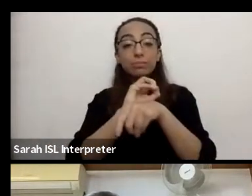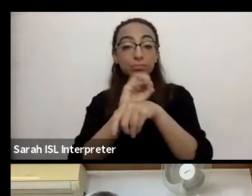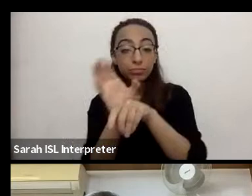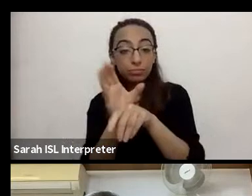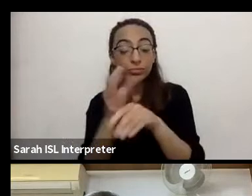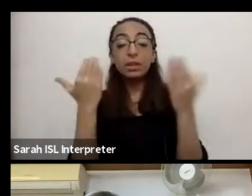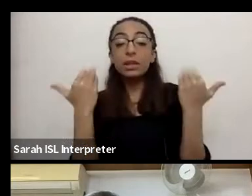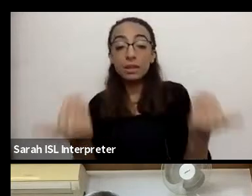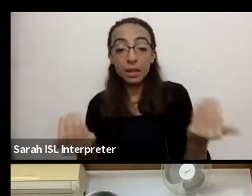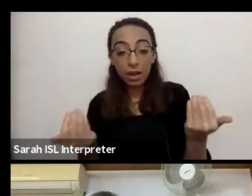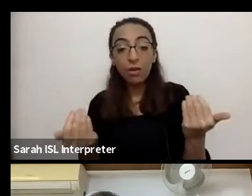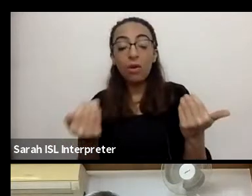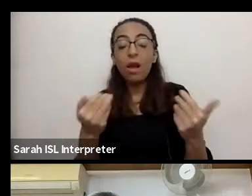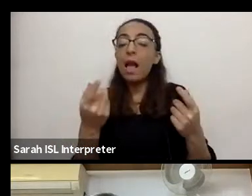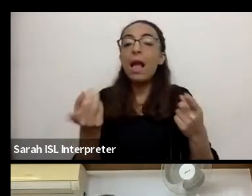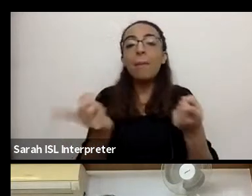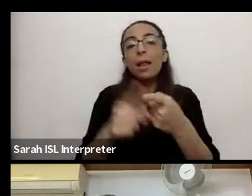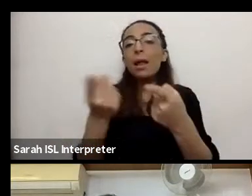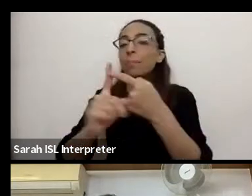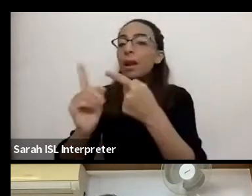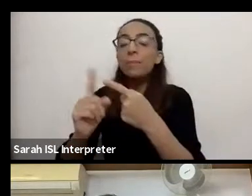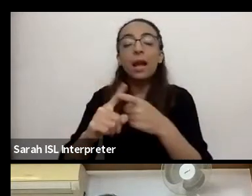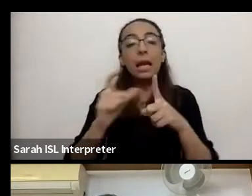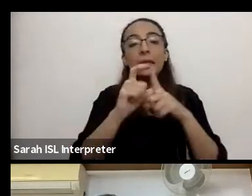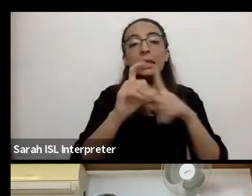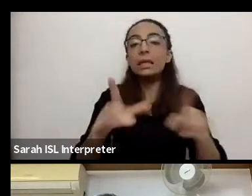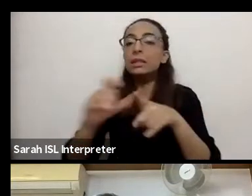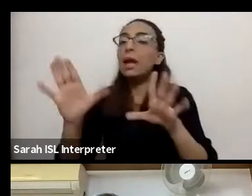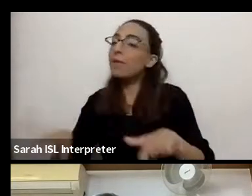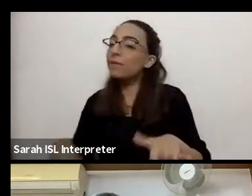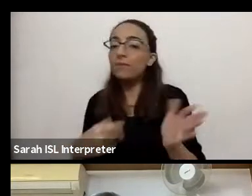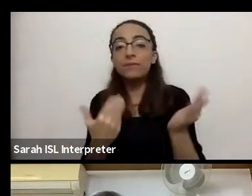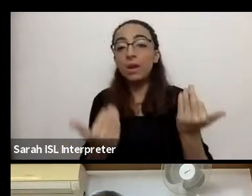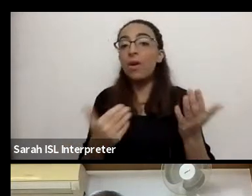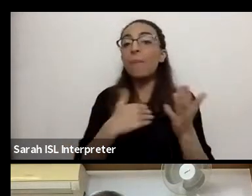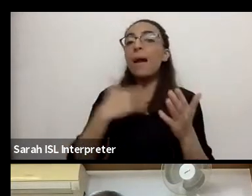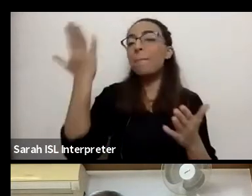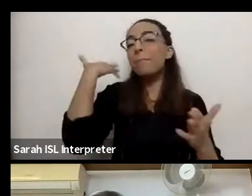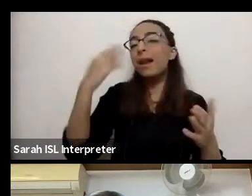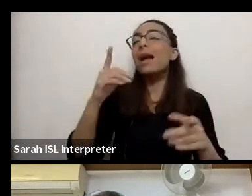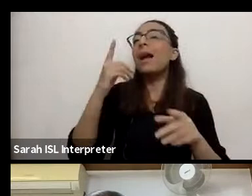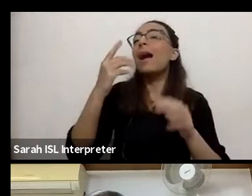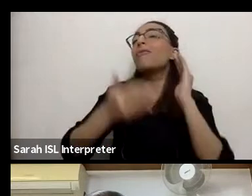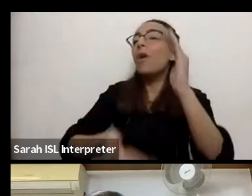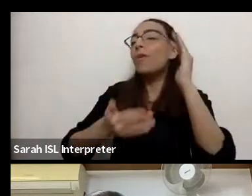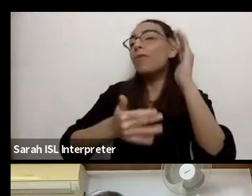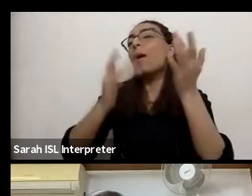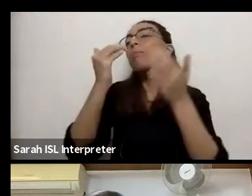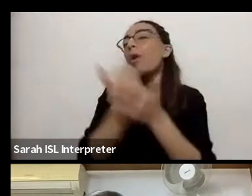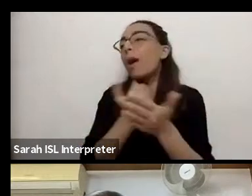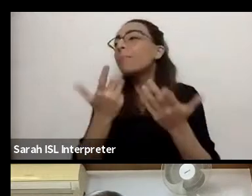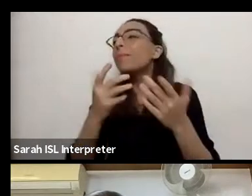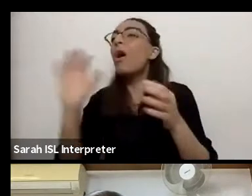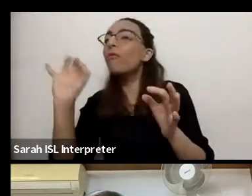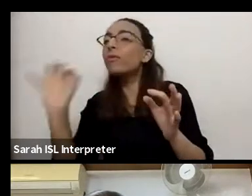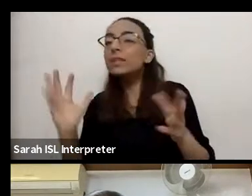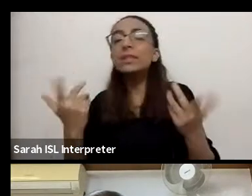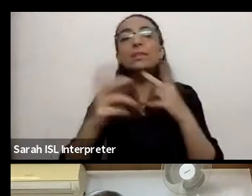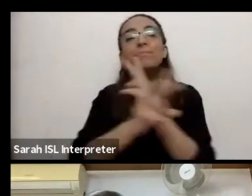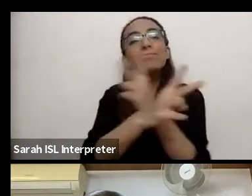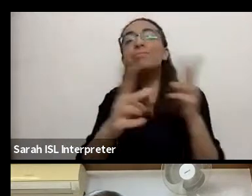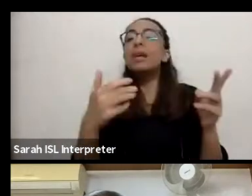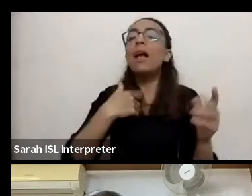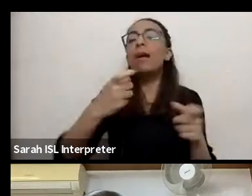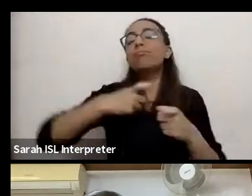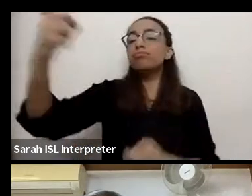pandemic has disrupted the traditional practices and has offered innovative ways of working